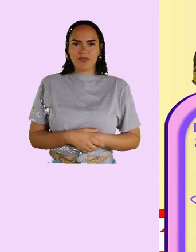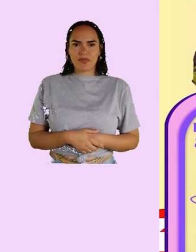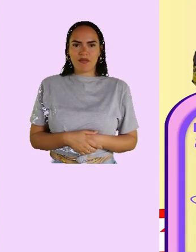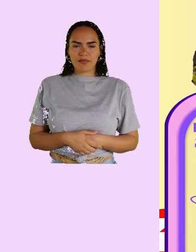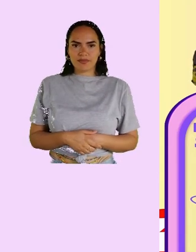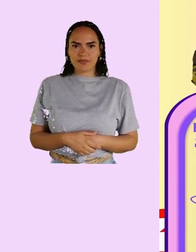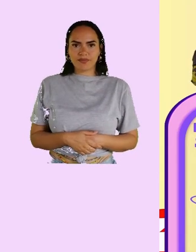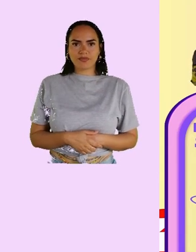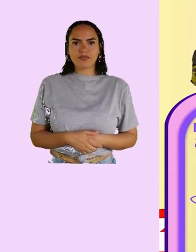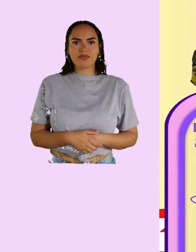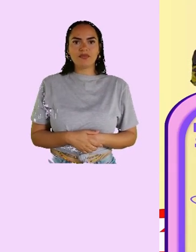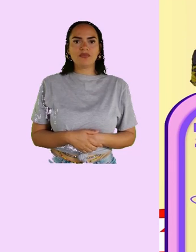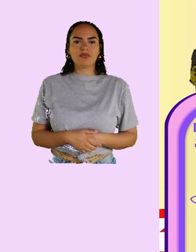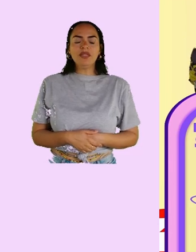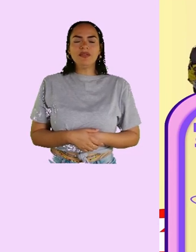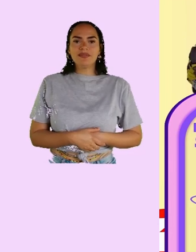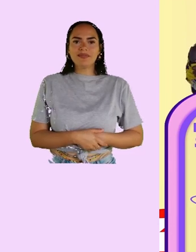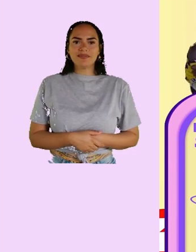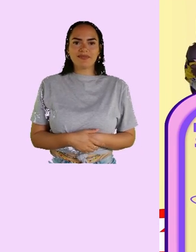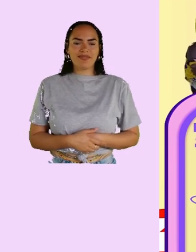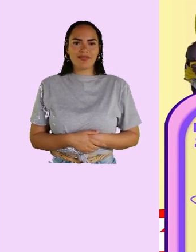That is not even close to the correct answer.